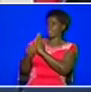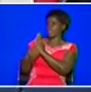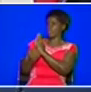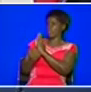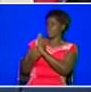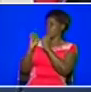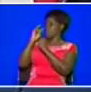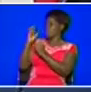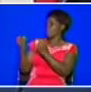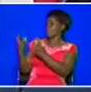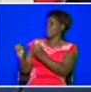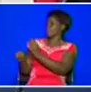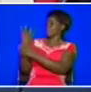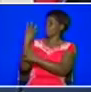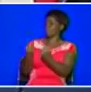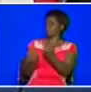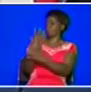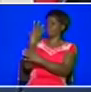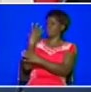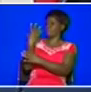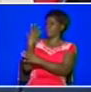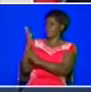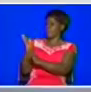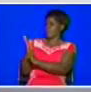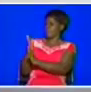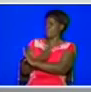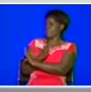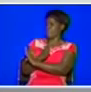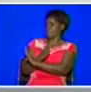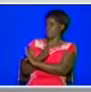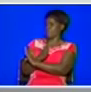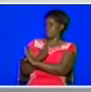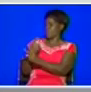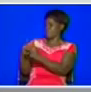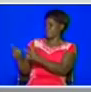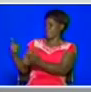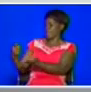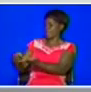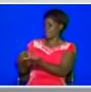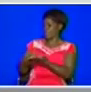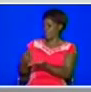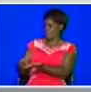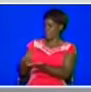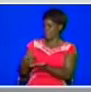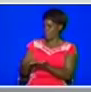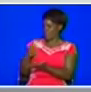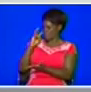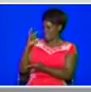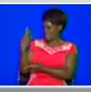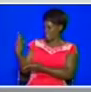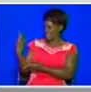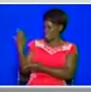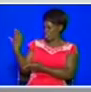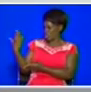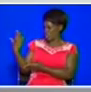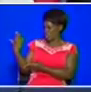saw a number of documents that came out. Perhaps before we even begin to discuss the manifesto itself, I think we saw about three documents.